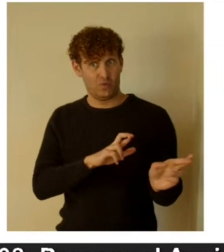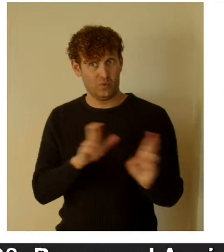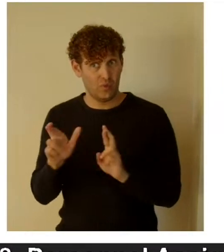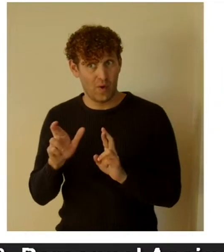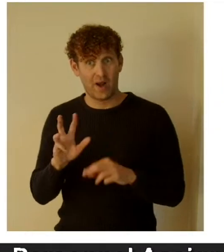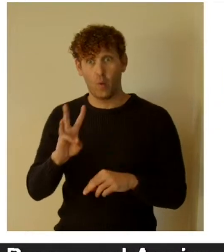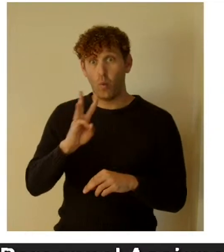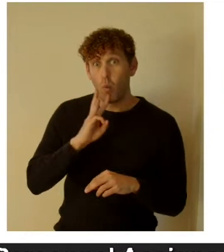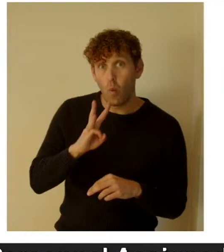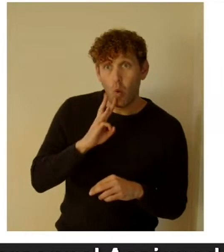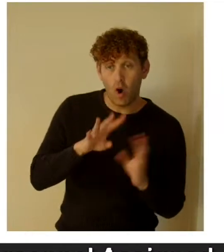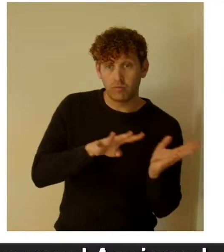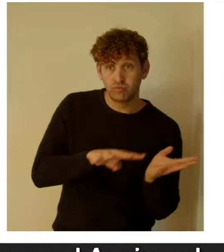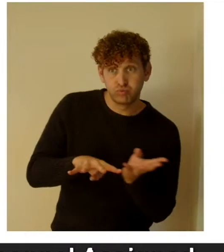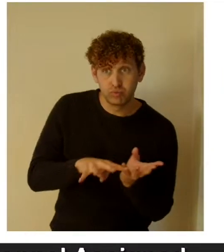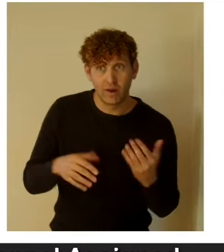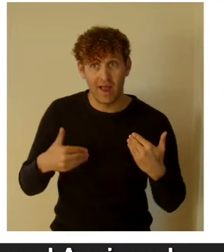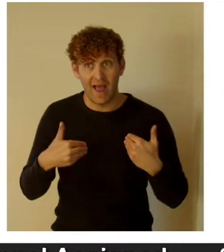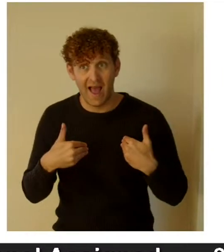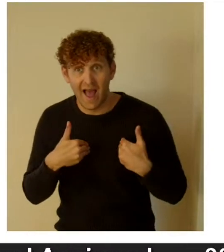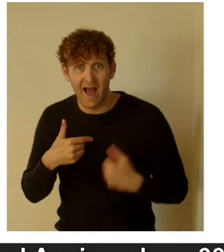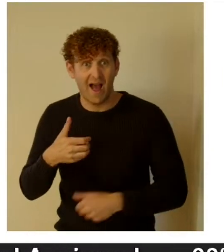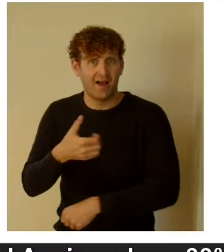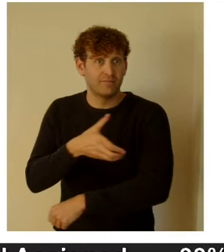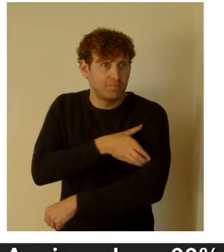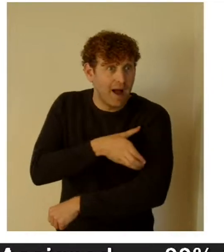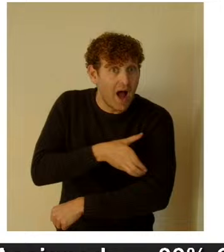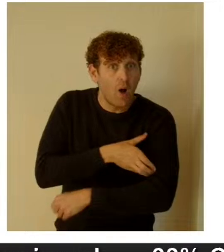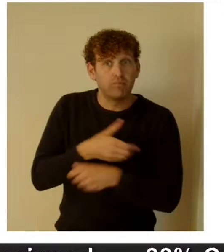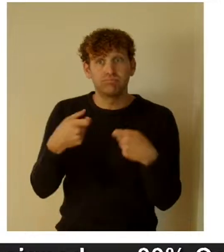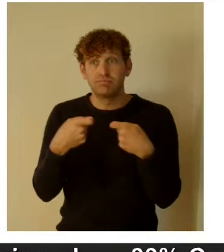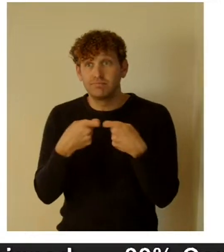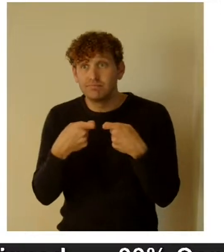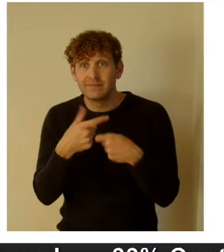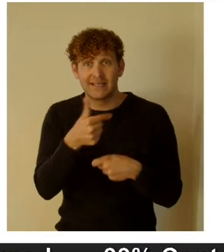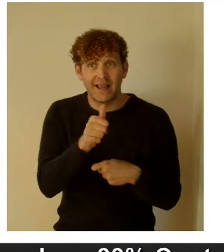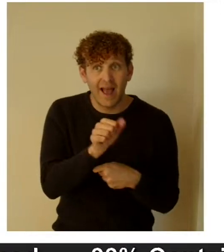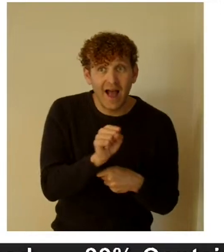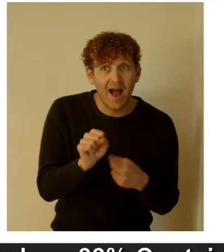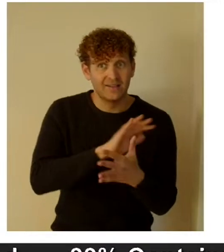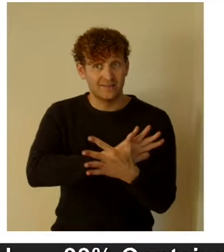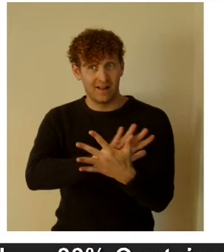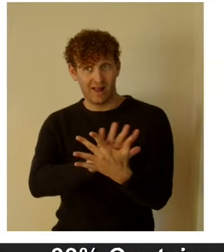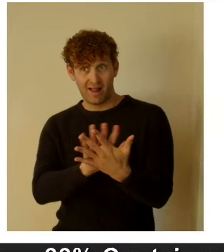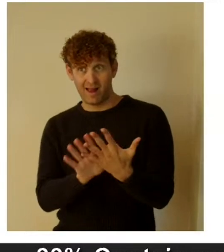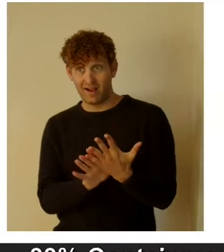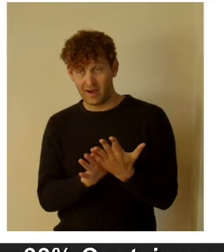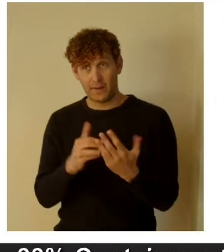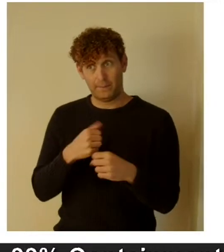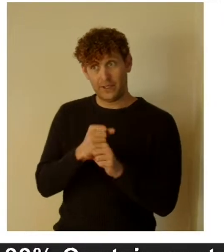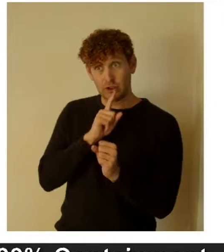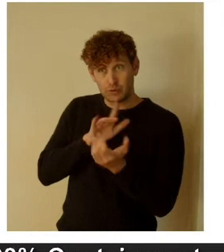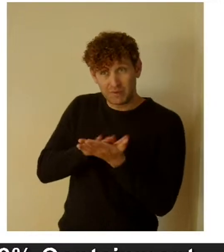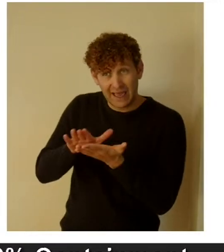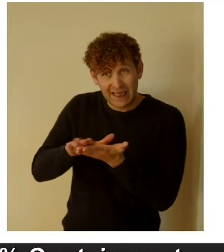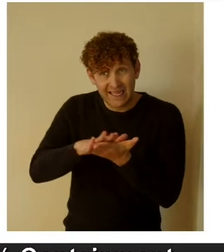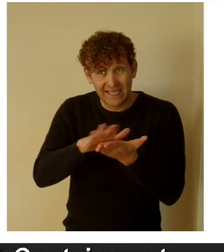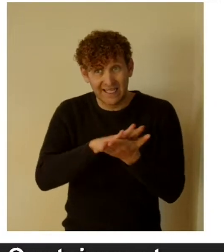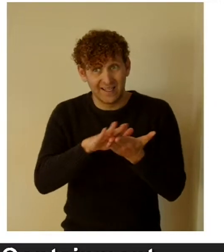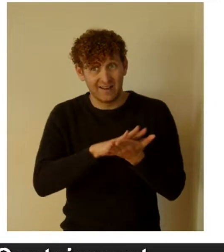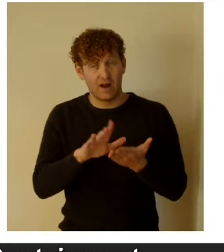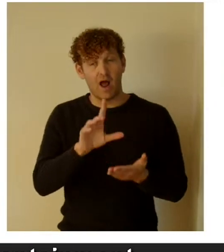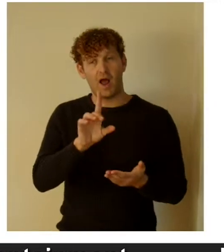back, the power back, the gas back in place, and then also we need to pull the debris from your properties. There's a process to